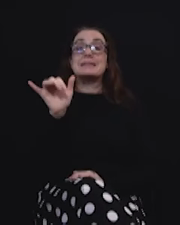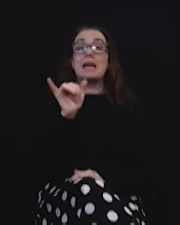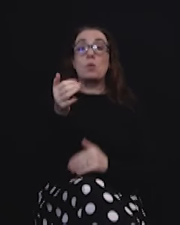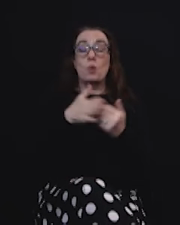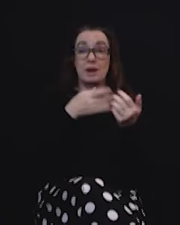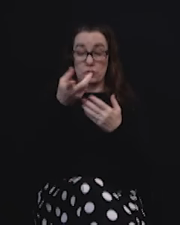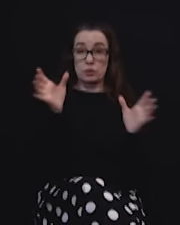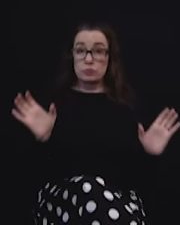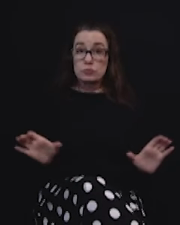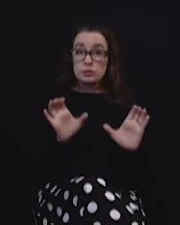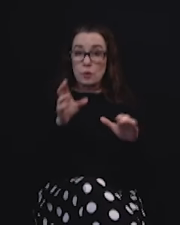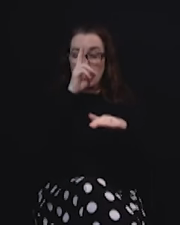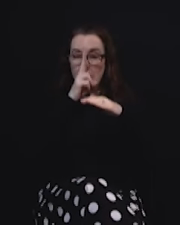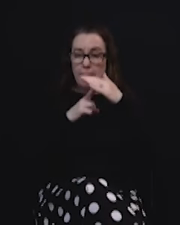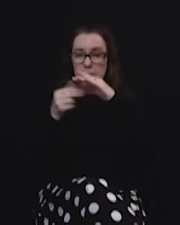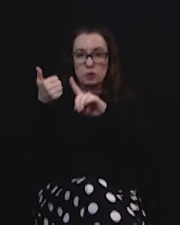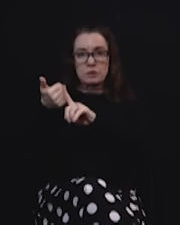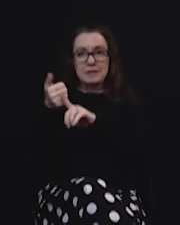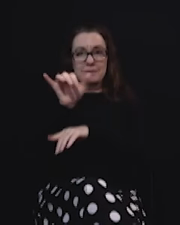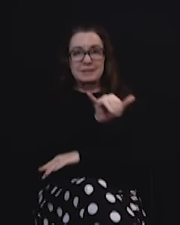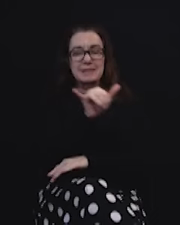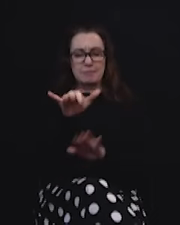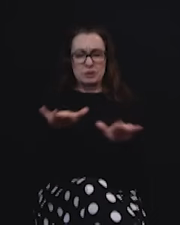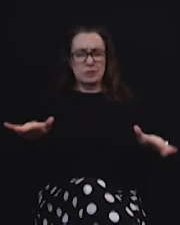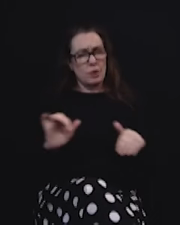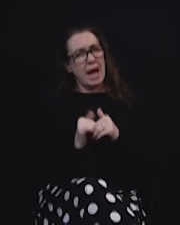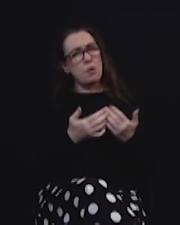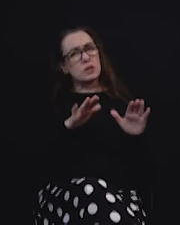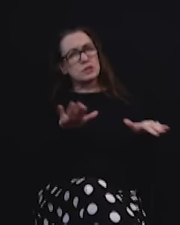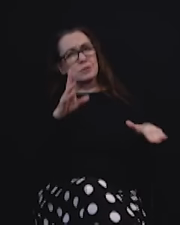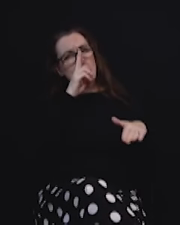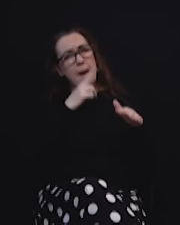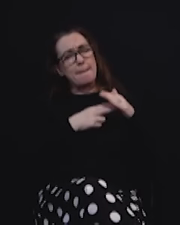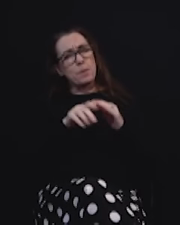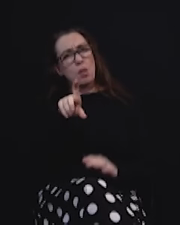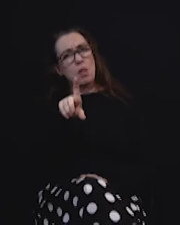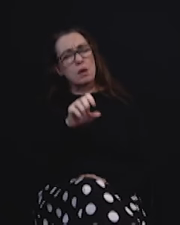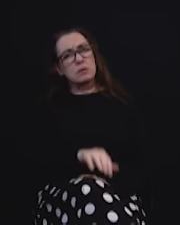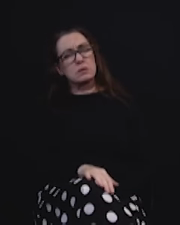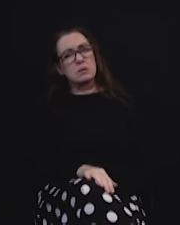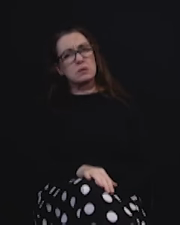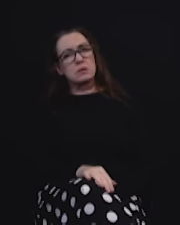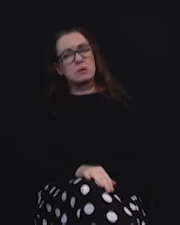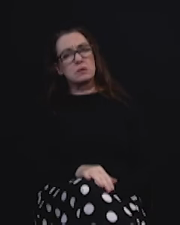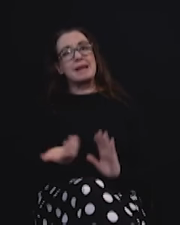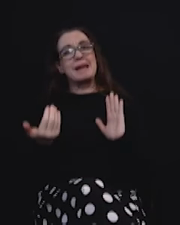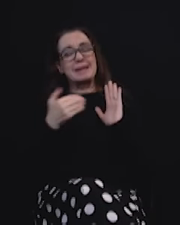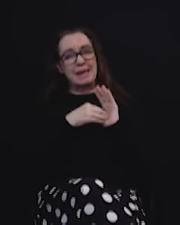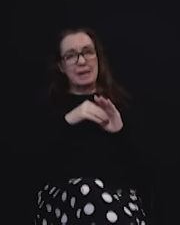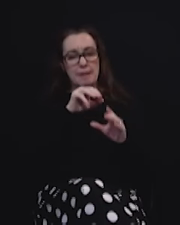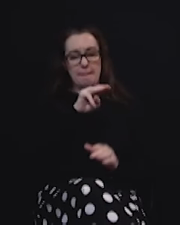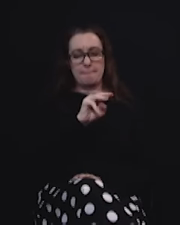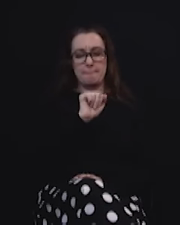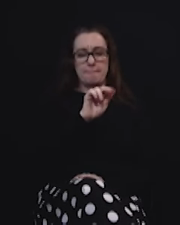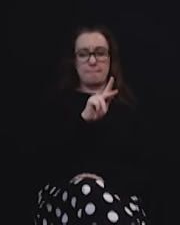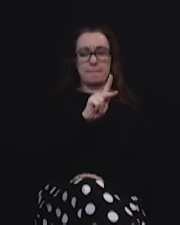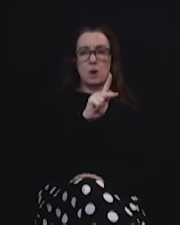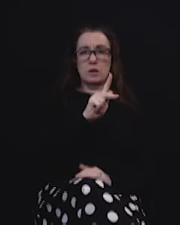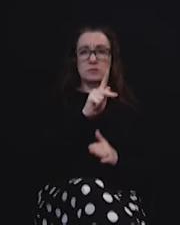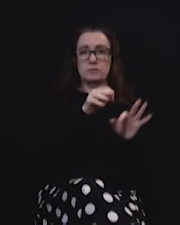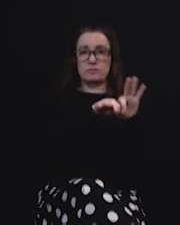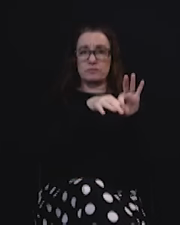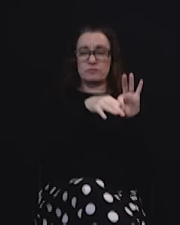you do, humble yourselves like children. Well, how are children humble? Again, in Mark's version of this